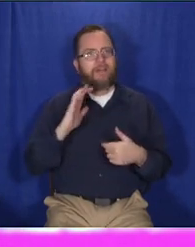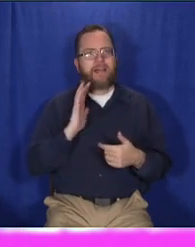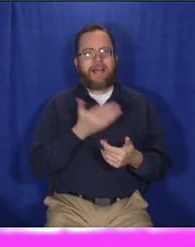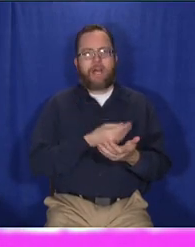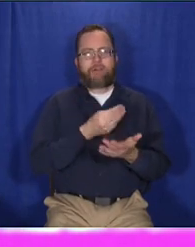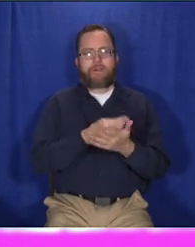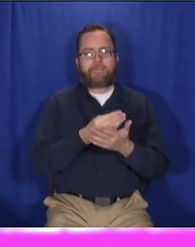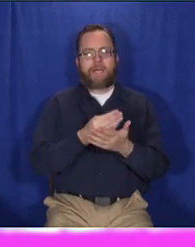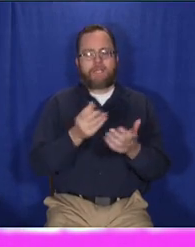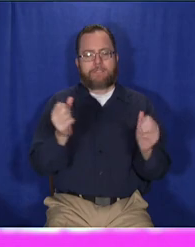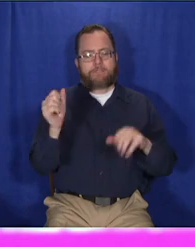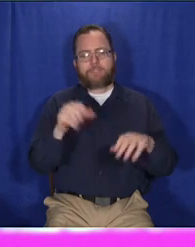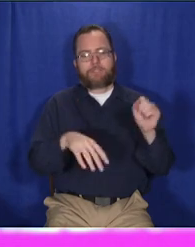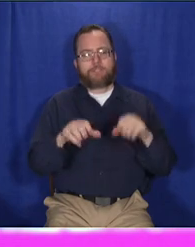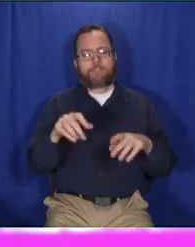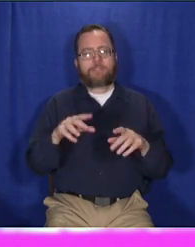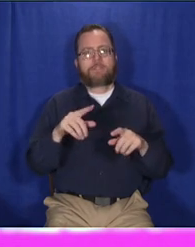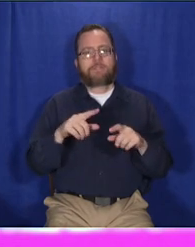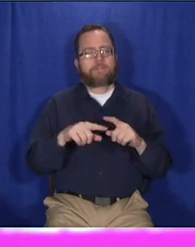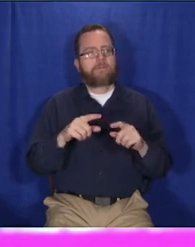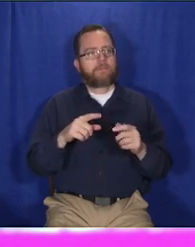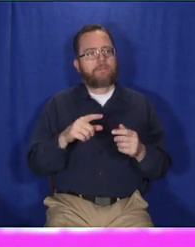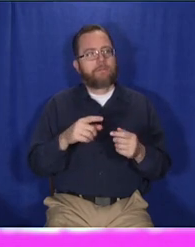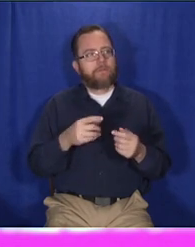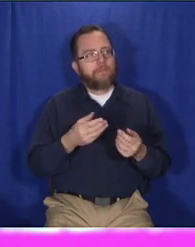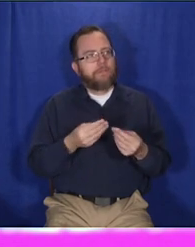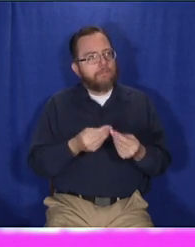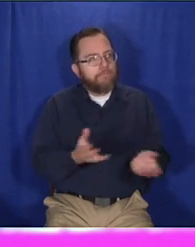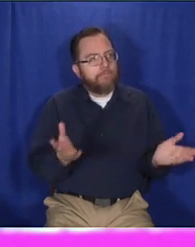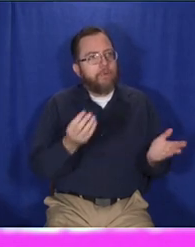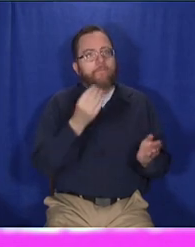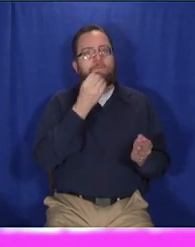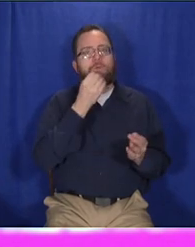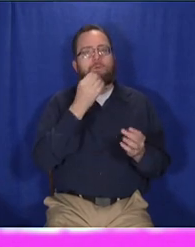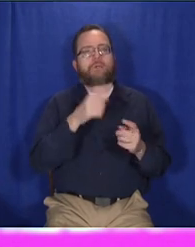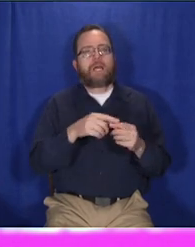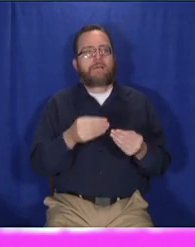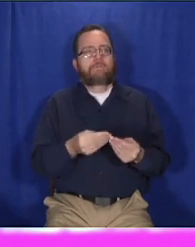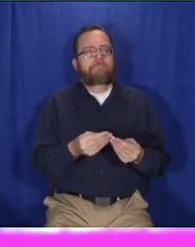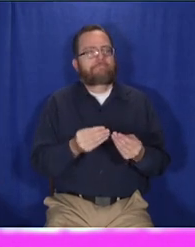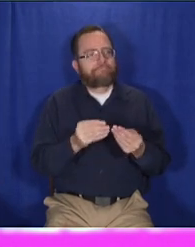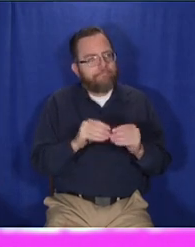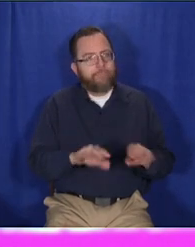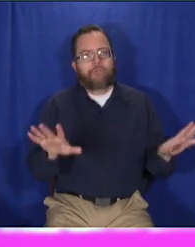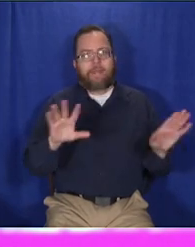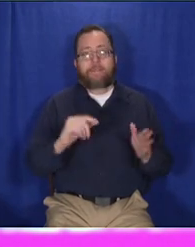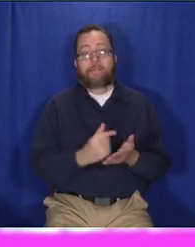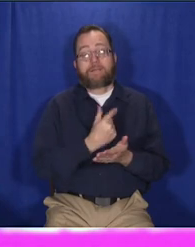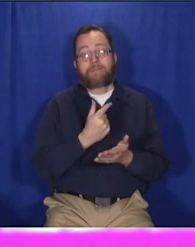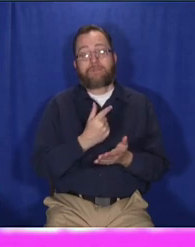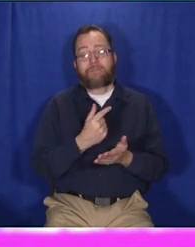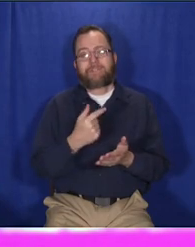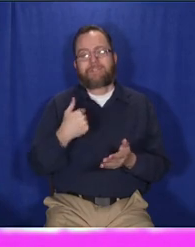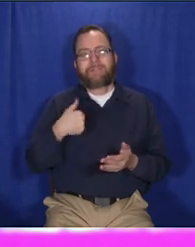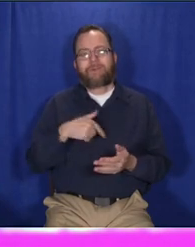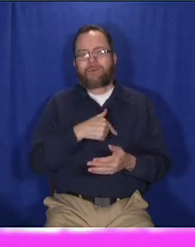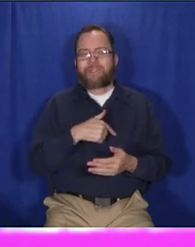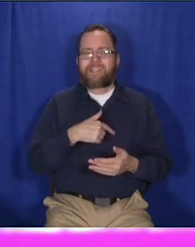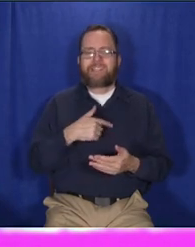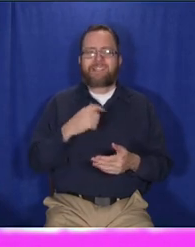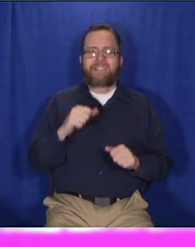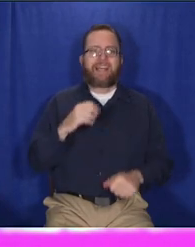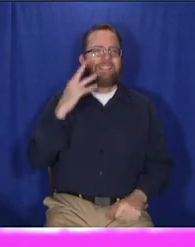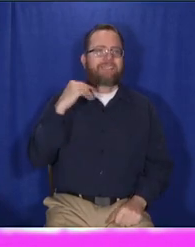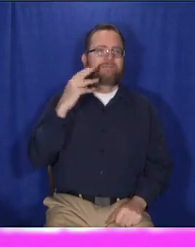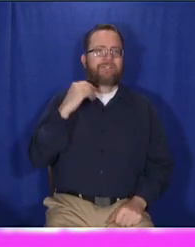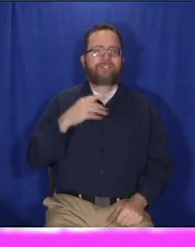the gospel all over the world and to serve those who are in need. And so we give. We experience the deeper joy